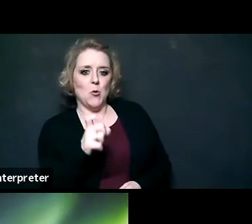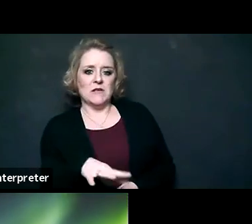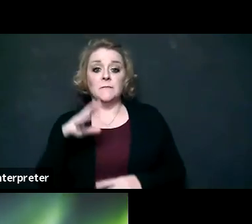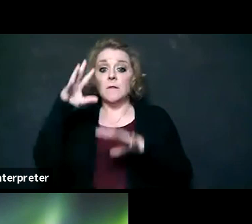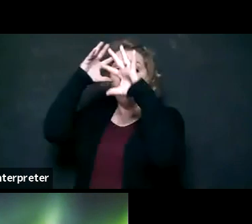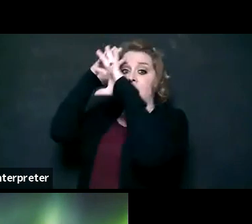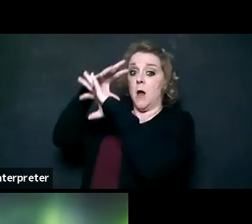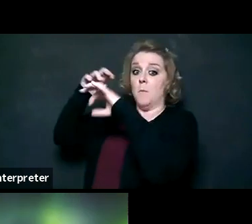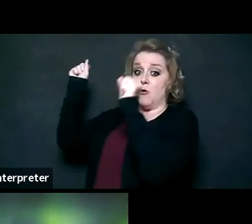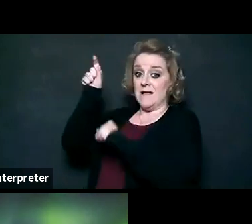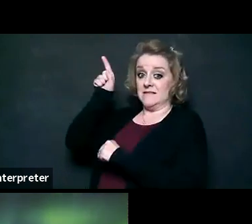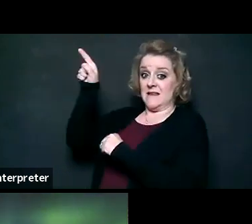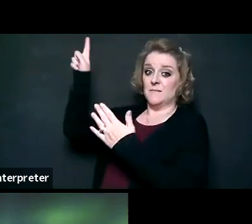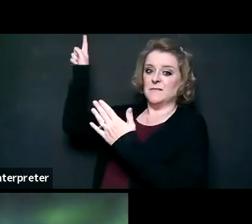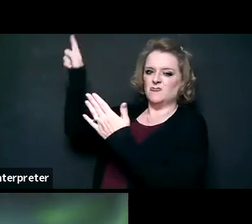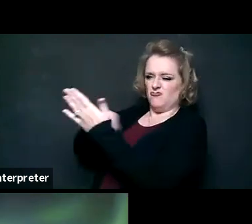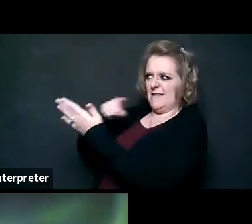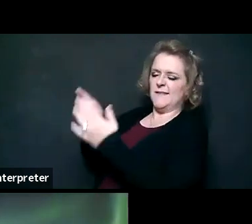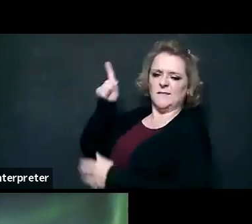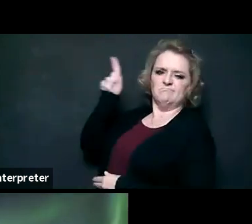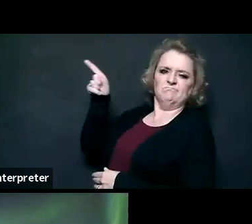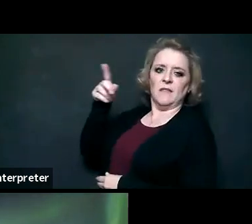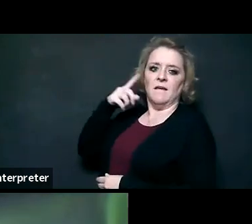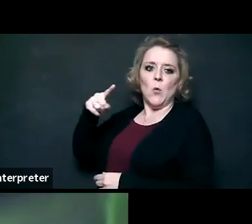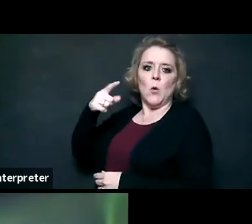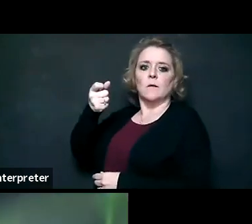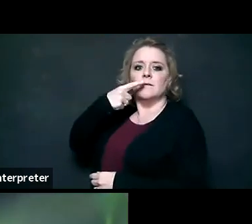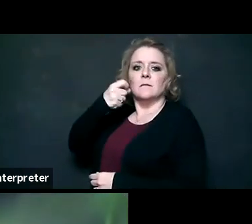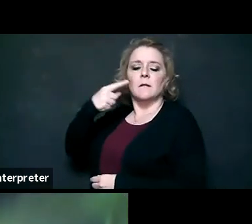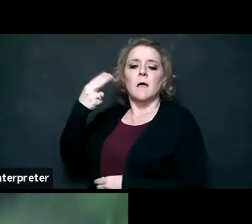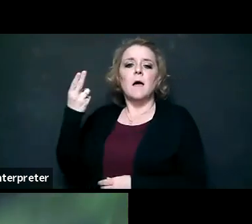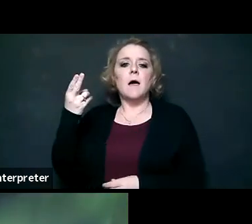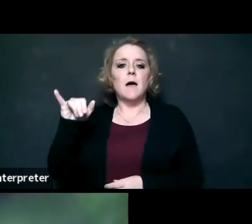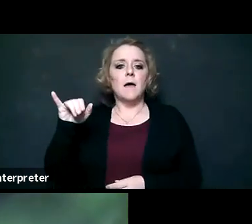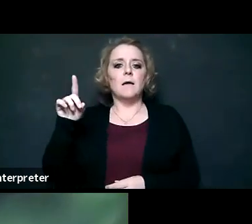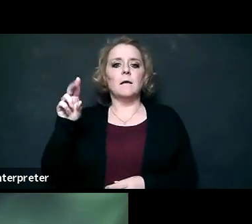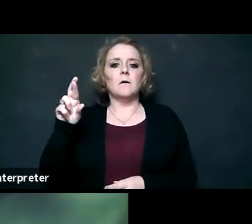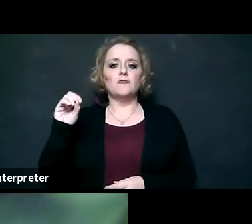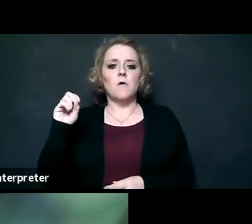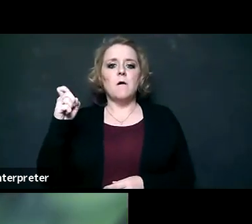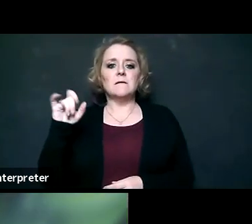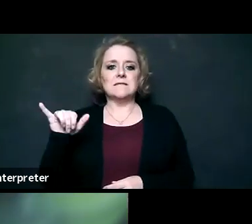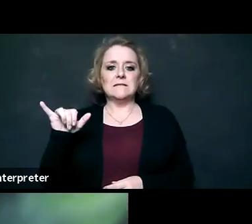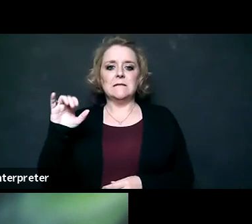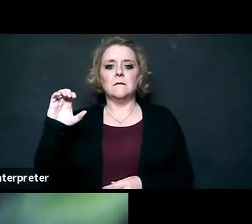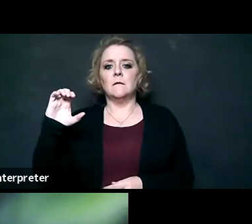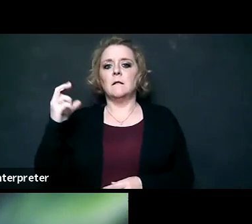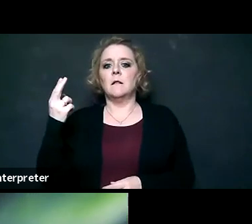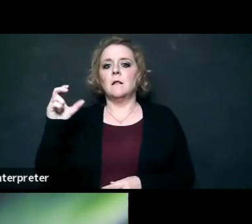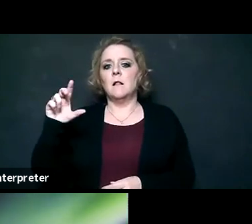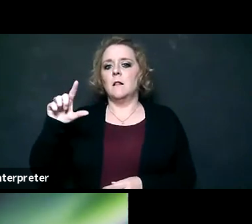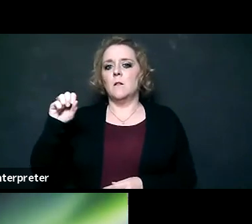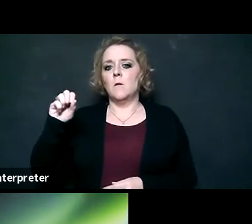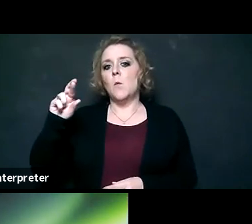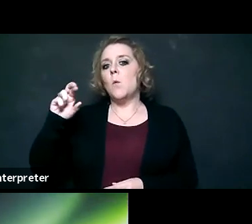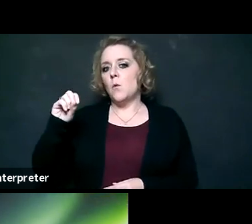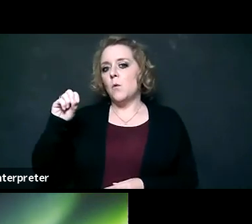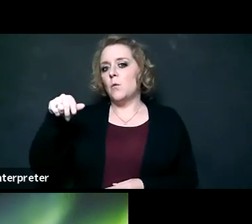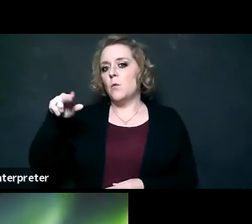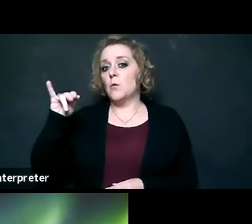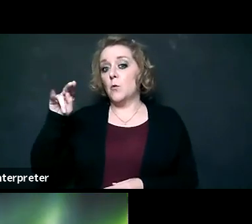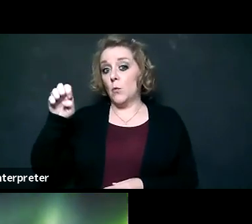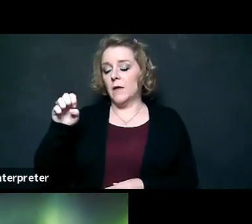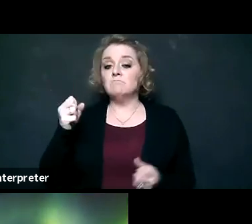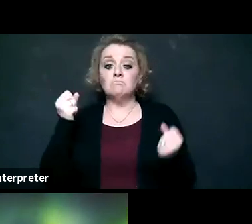for taking hydroxychloroquine as a preventive measure, and some viewers have complained to us saying the media has not been fair about this, that they're saying it